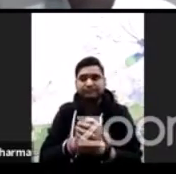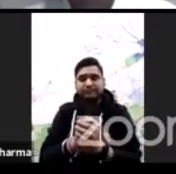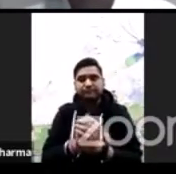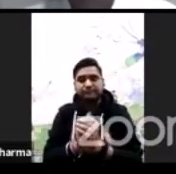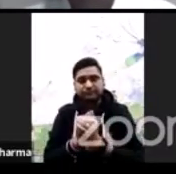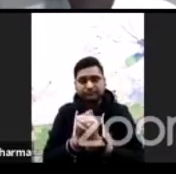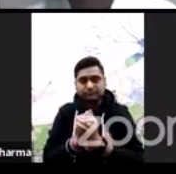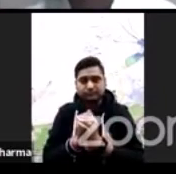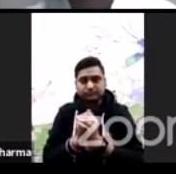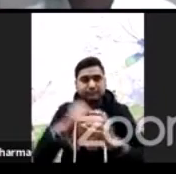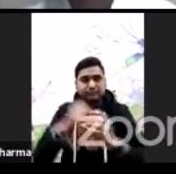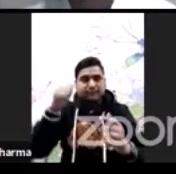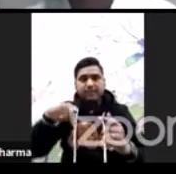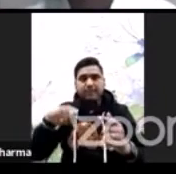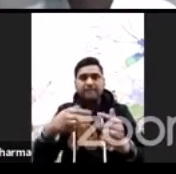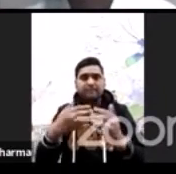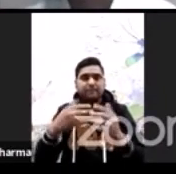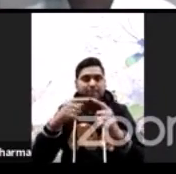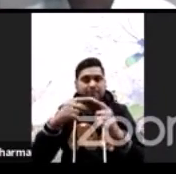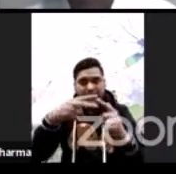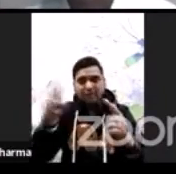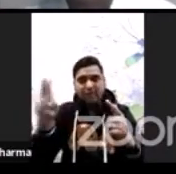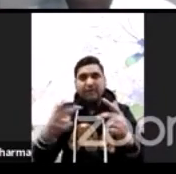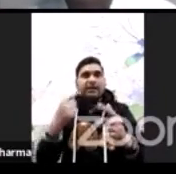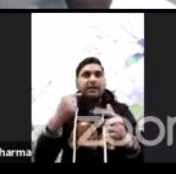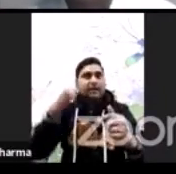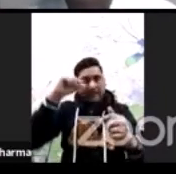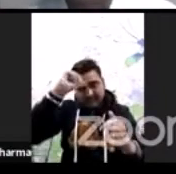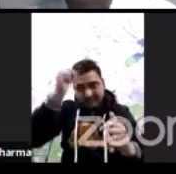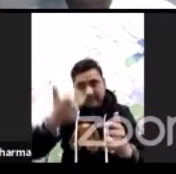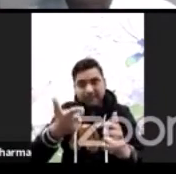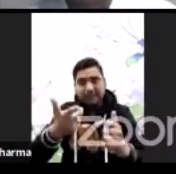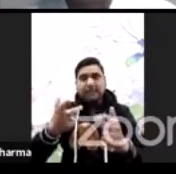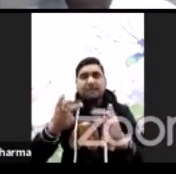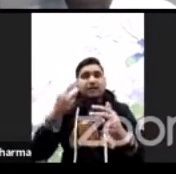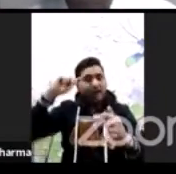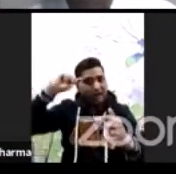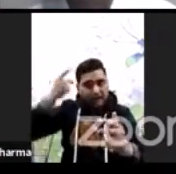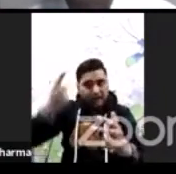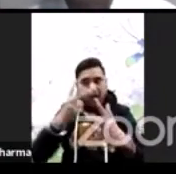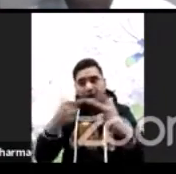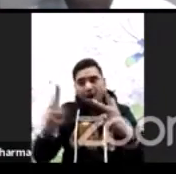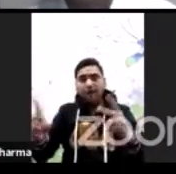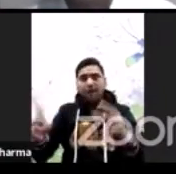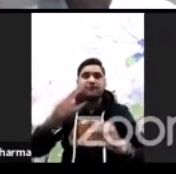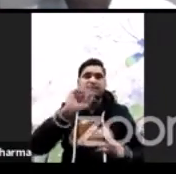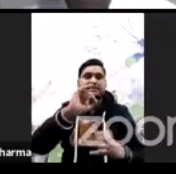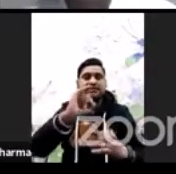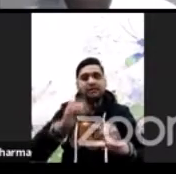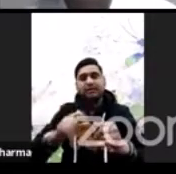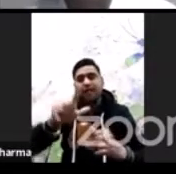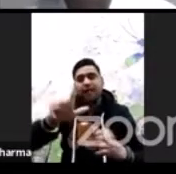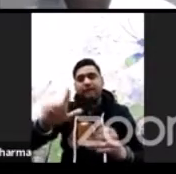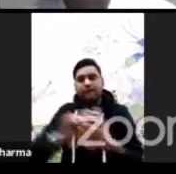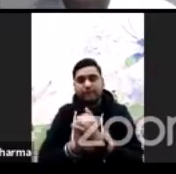a special byline in Hindi to be translated into all the six other languages that were mentioned in the film. So something